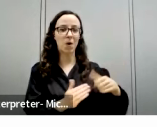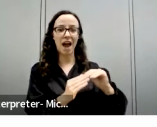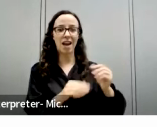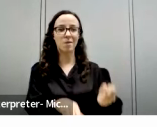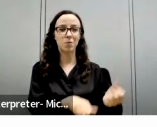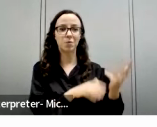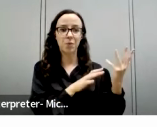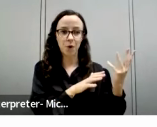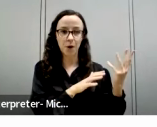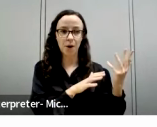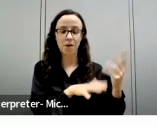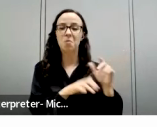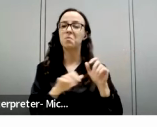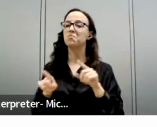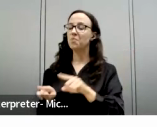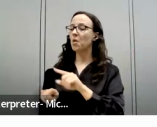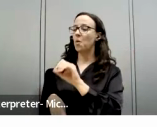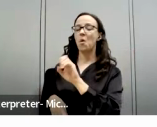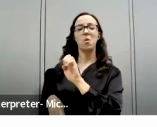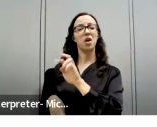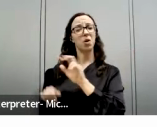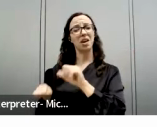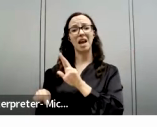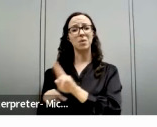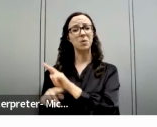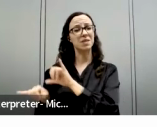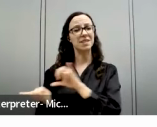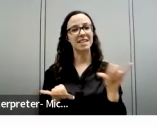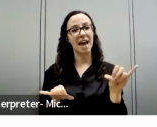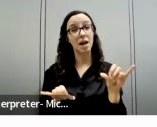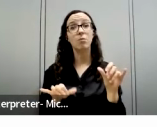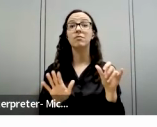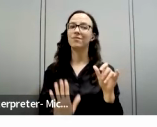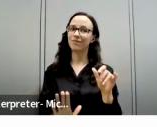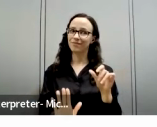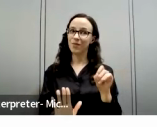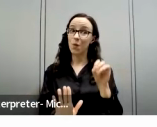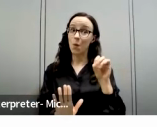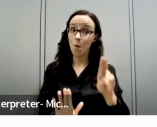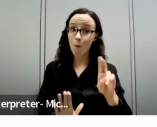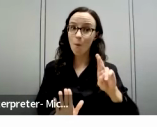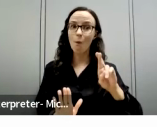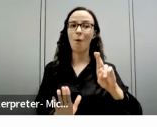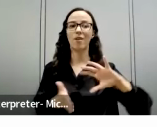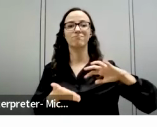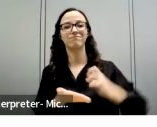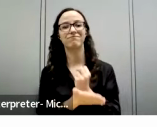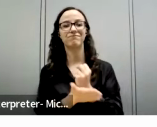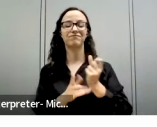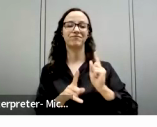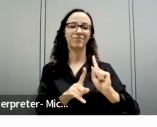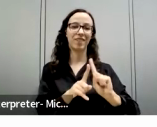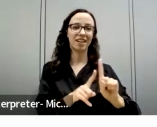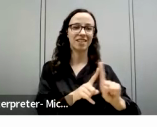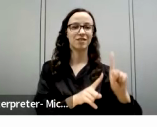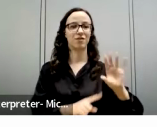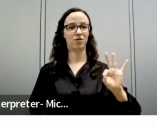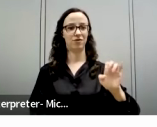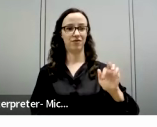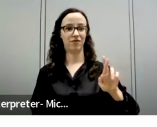would a regular textbook. Or you could take advantage of some of these other features of OERs and